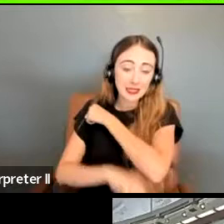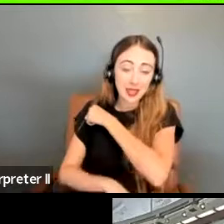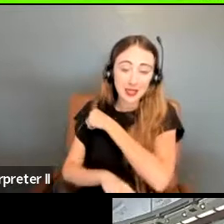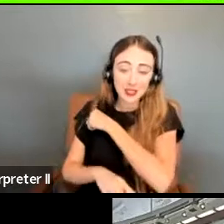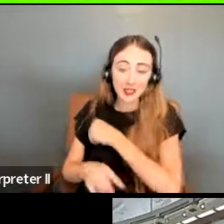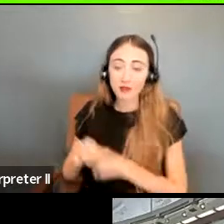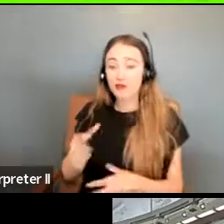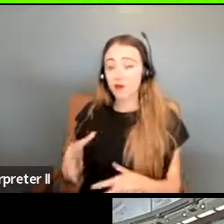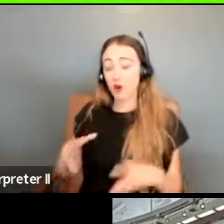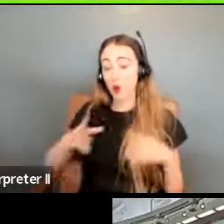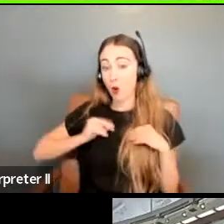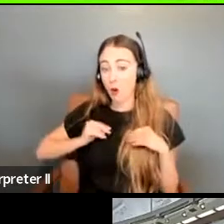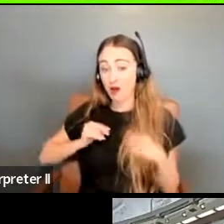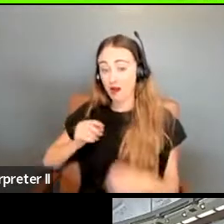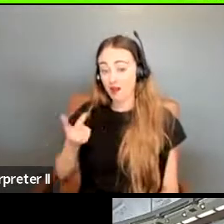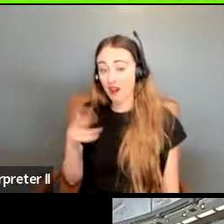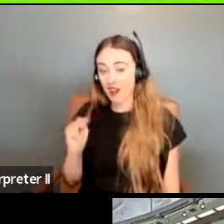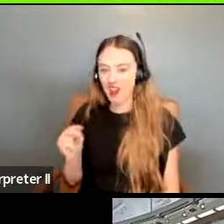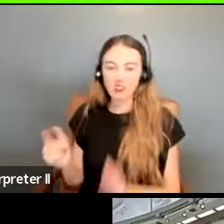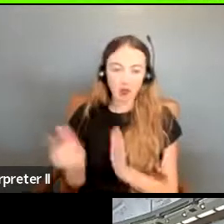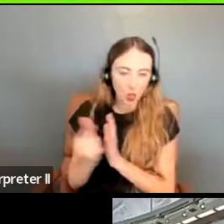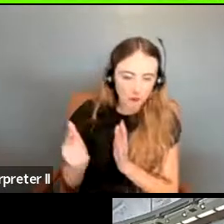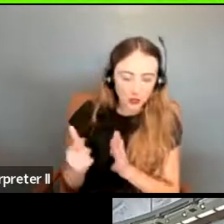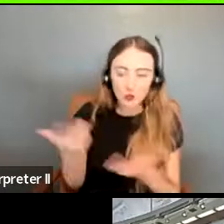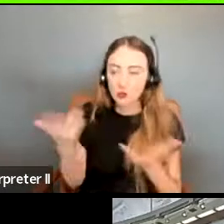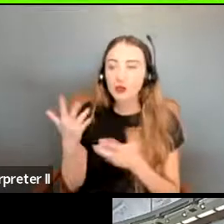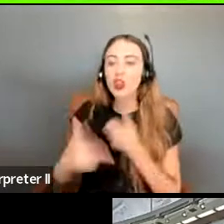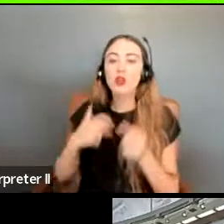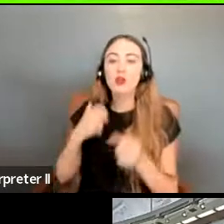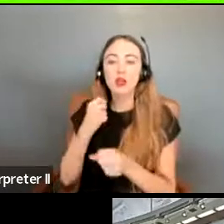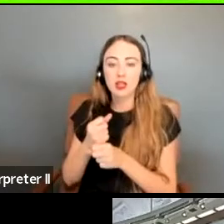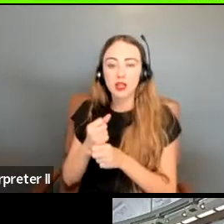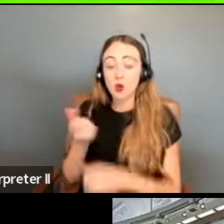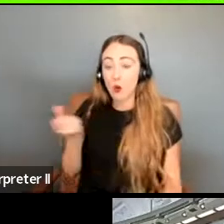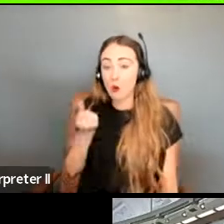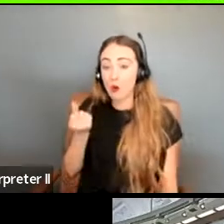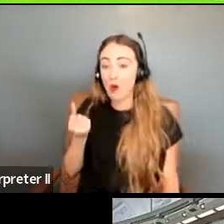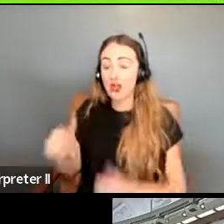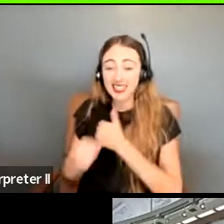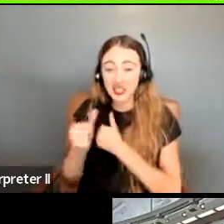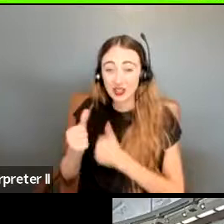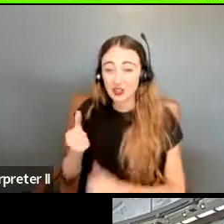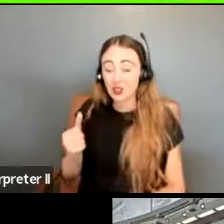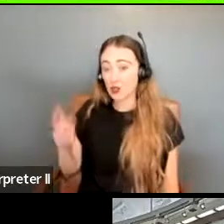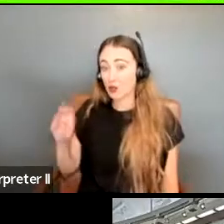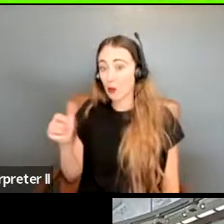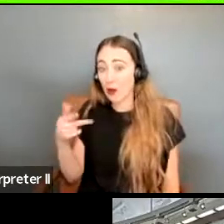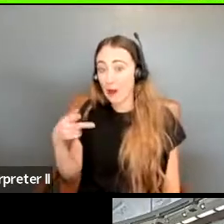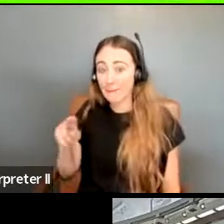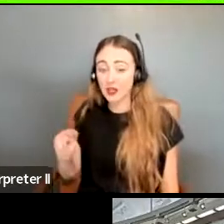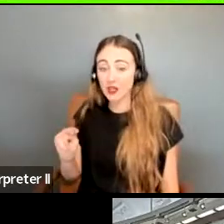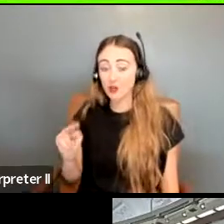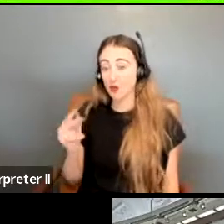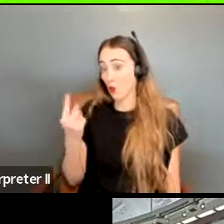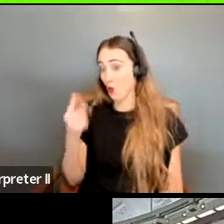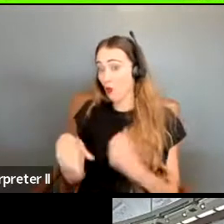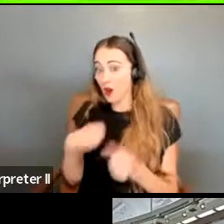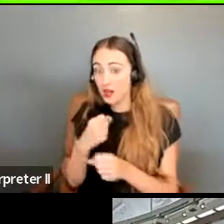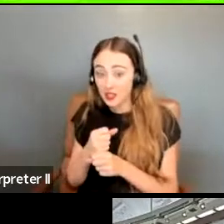of a firearm was 3 years. Carrying a dangerous weapon was 1 year. And possession